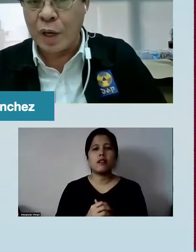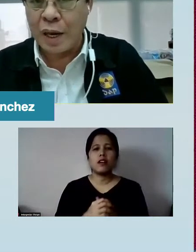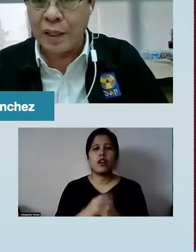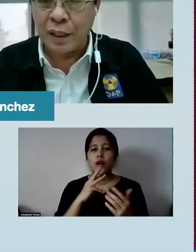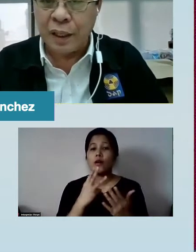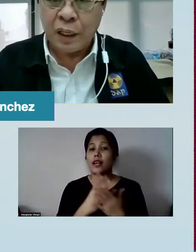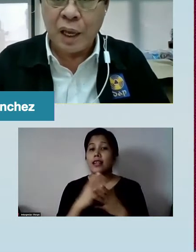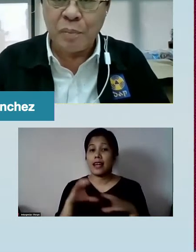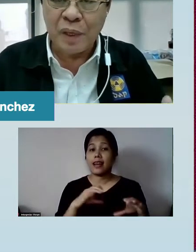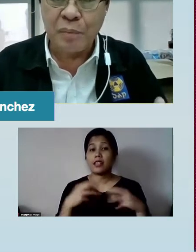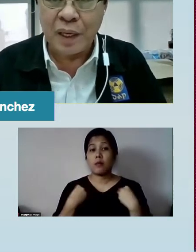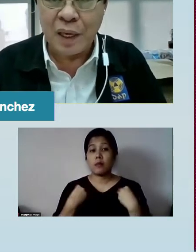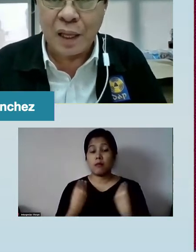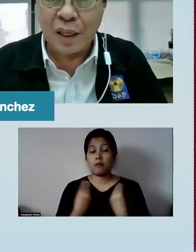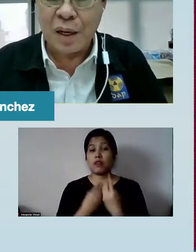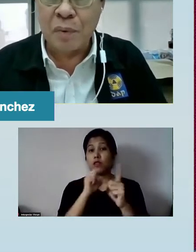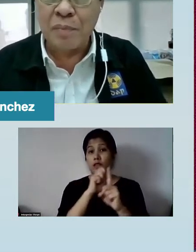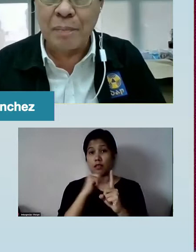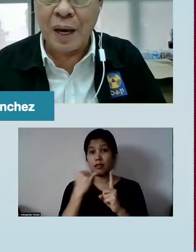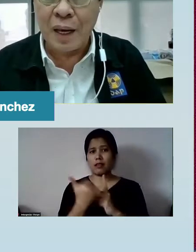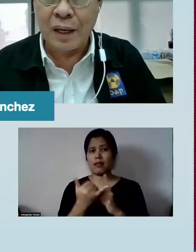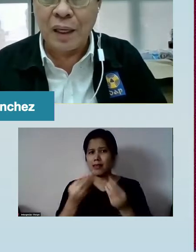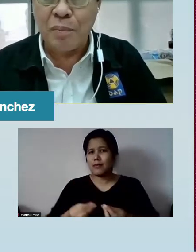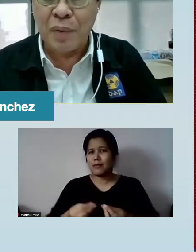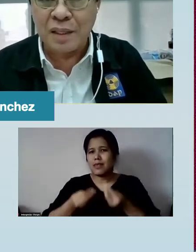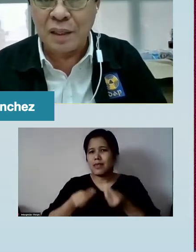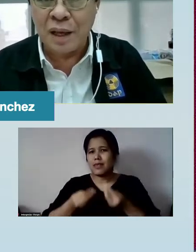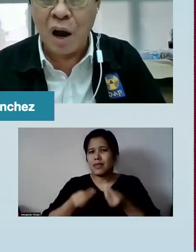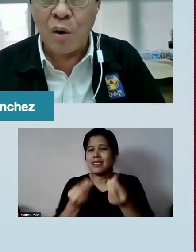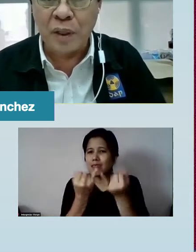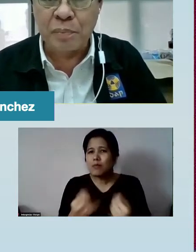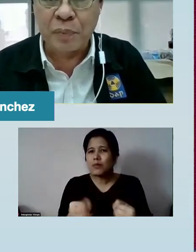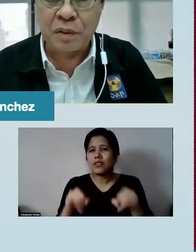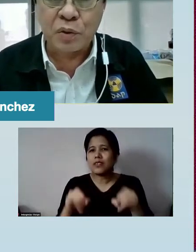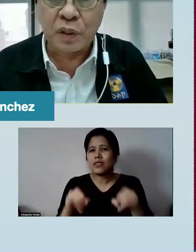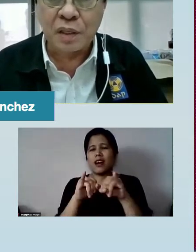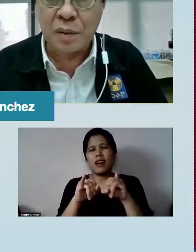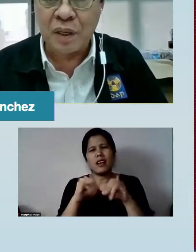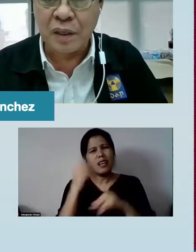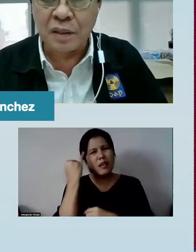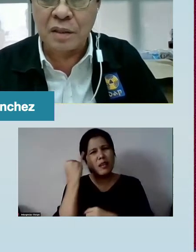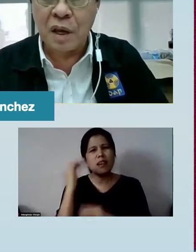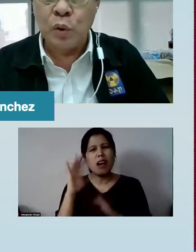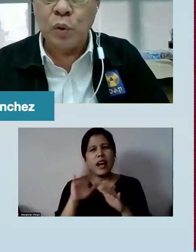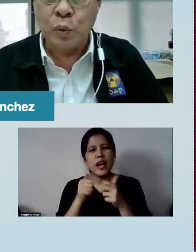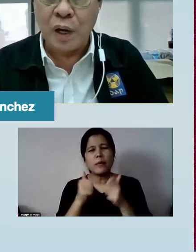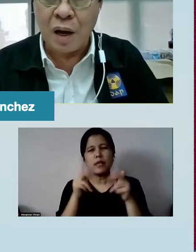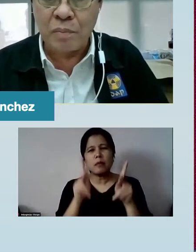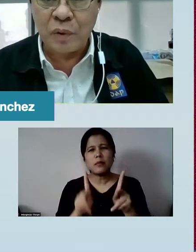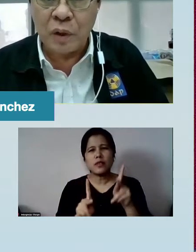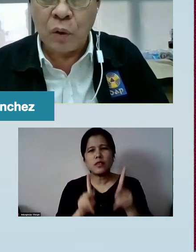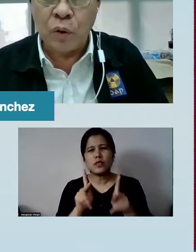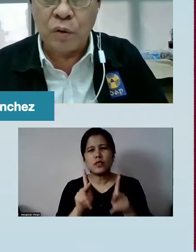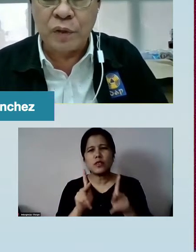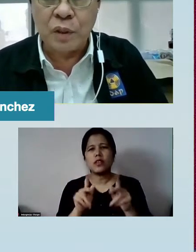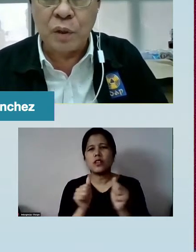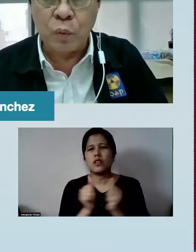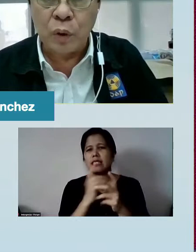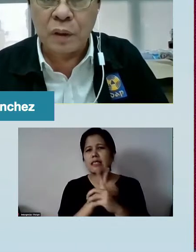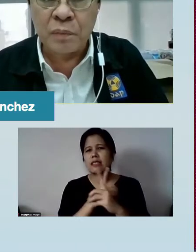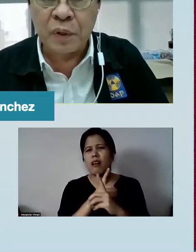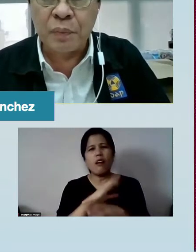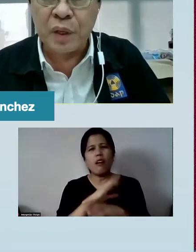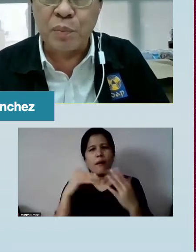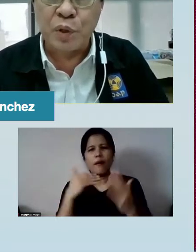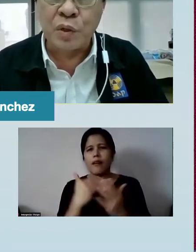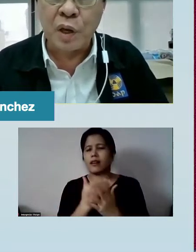of society. Kaya binibigyan natin ng pagpapahalaga. Imagine how many persons with disabilities do we have all over the